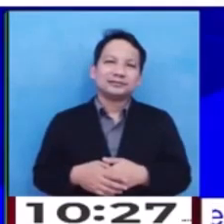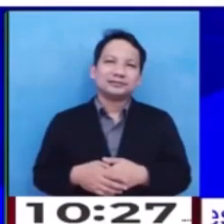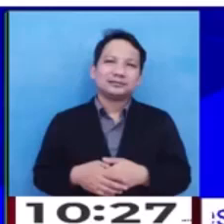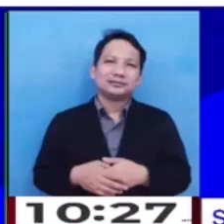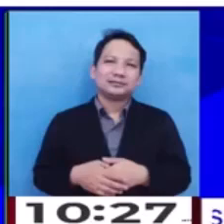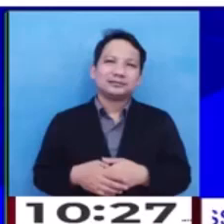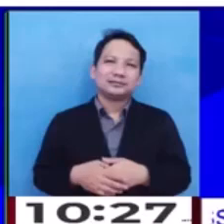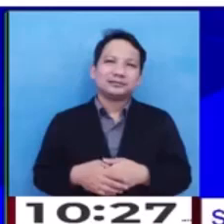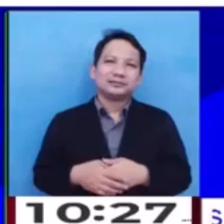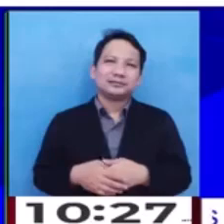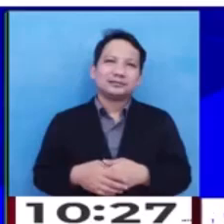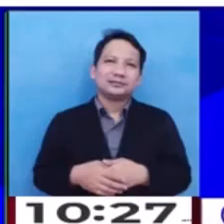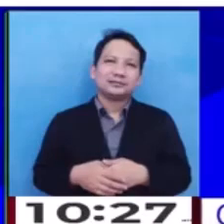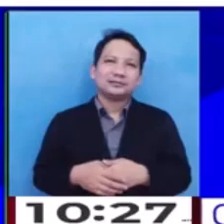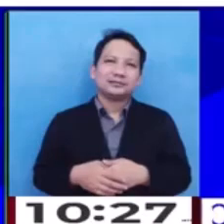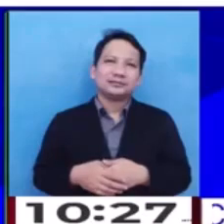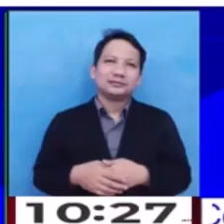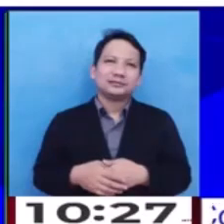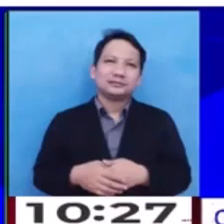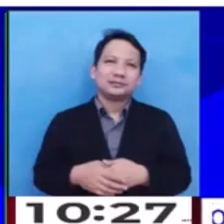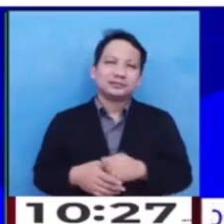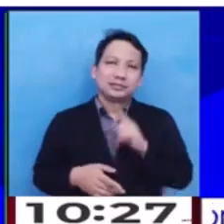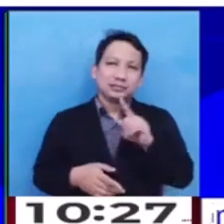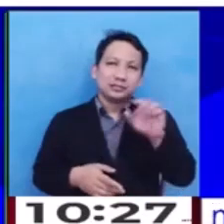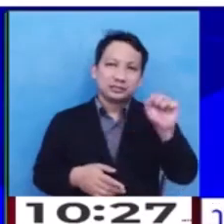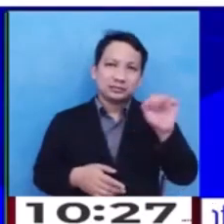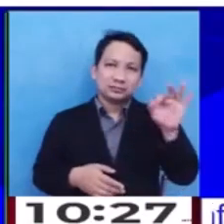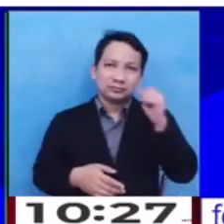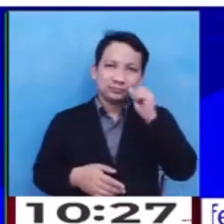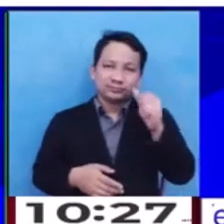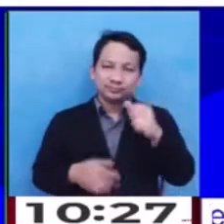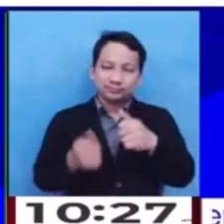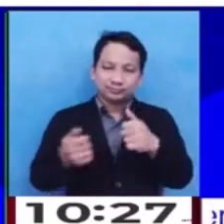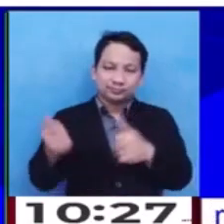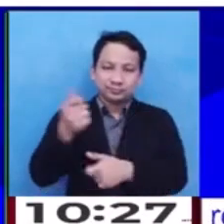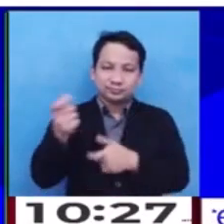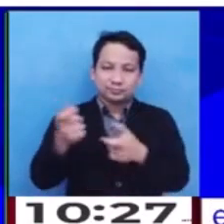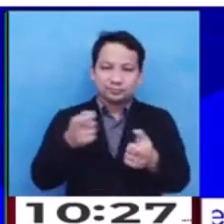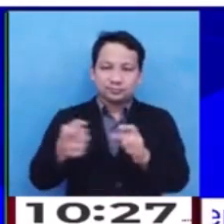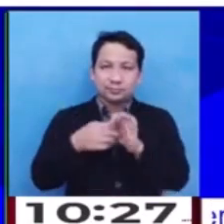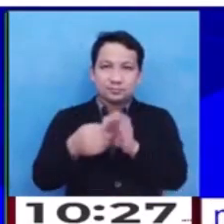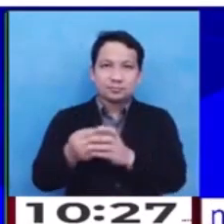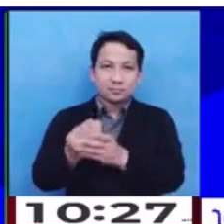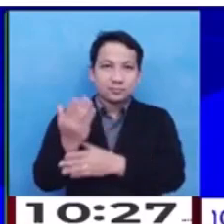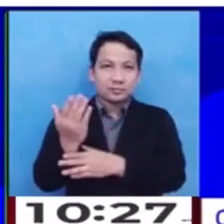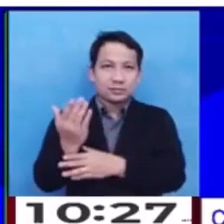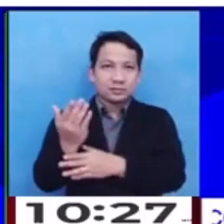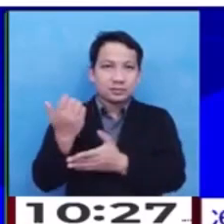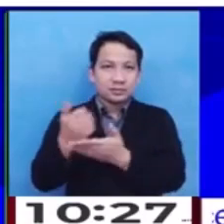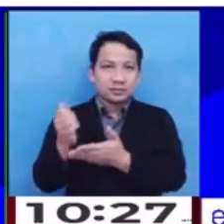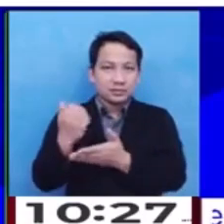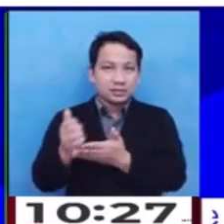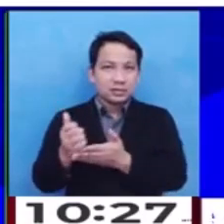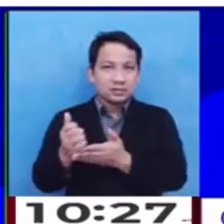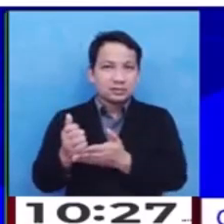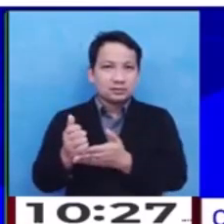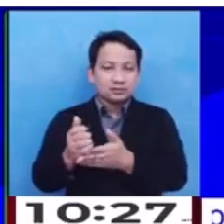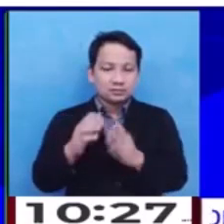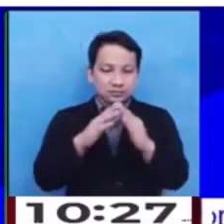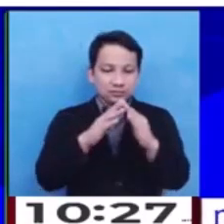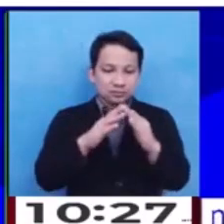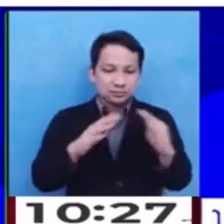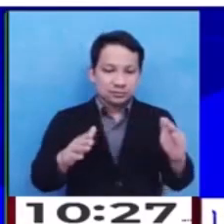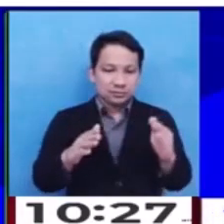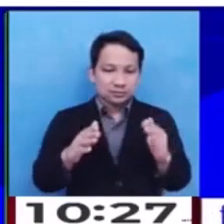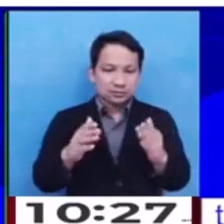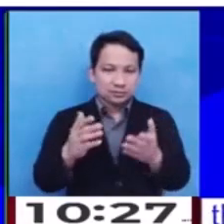During the report for earlier, you mentioned that one of the top contributors to growth by the expenditure is the household final consumption. I just